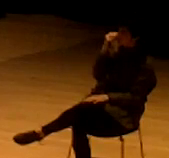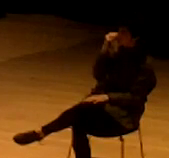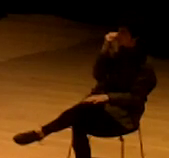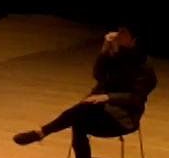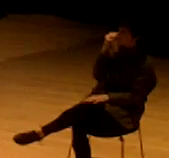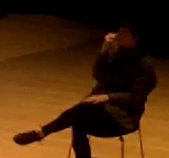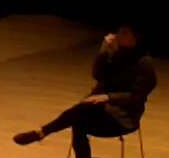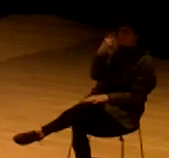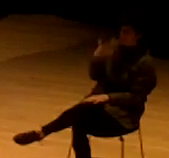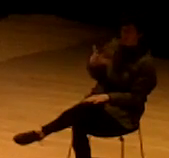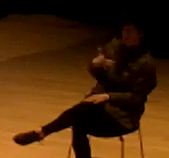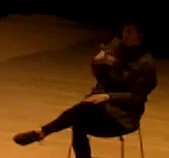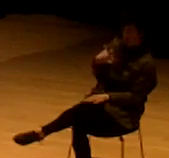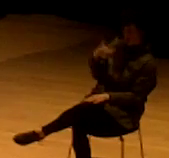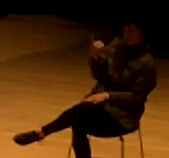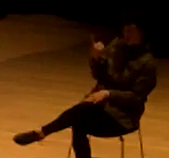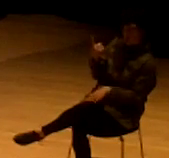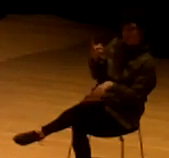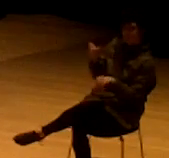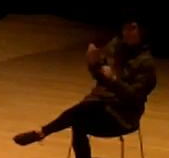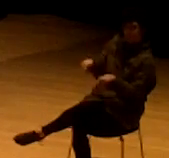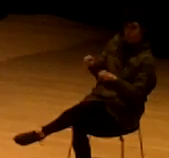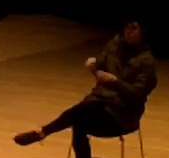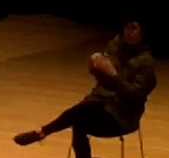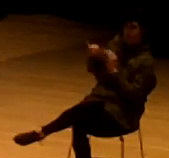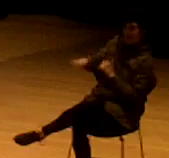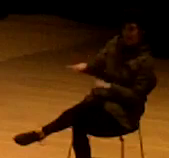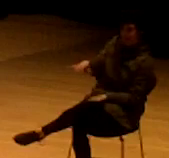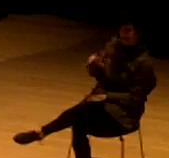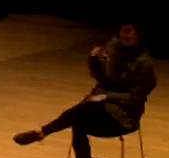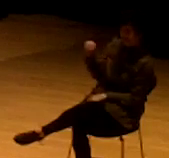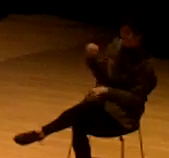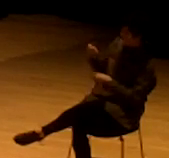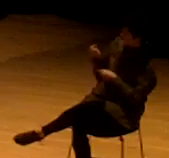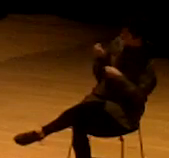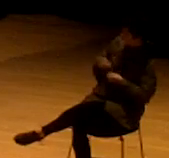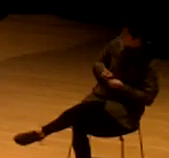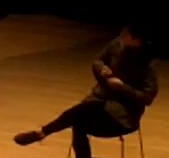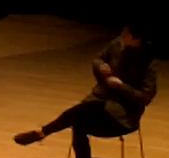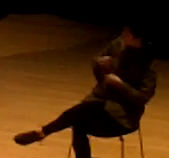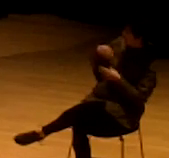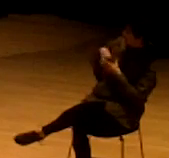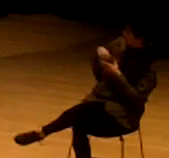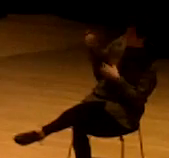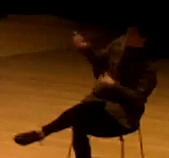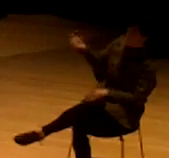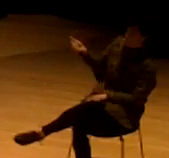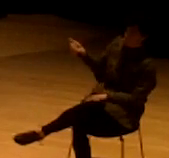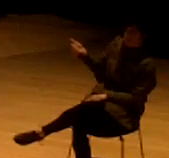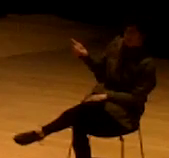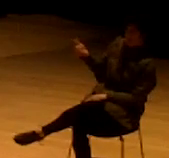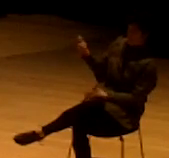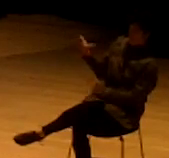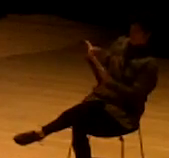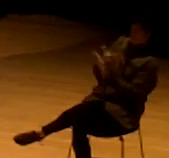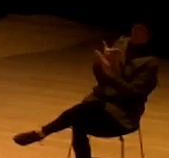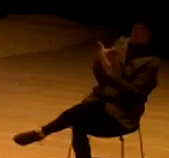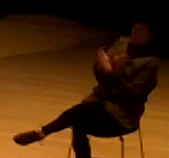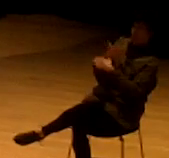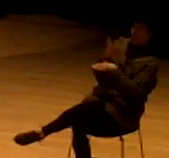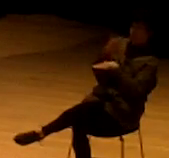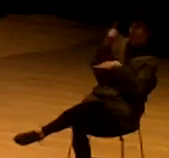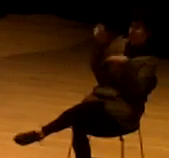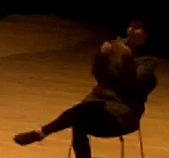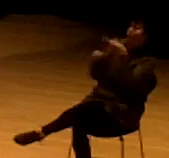you were onto something. But the trust in yourself, because this is totally uncharted territory